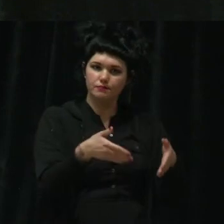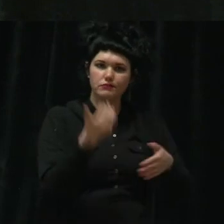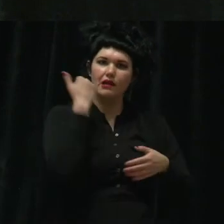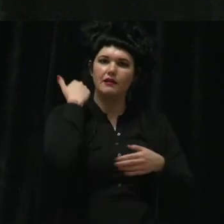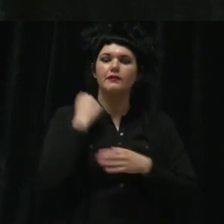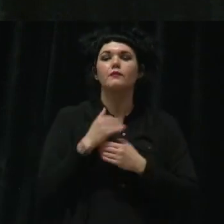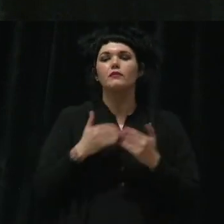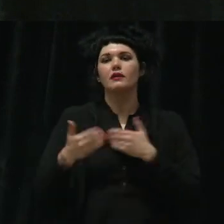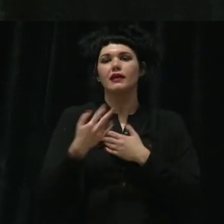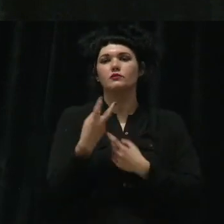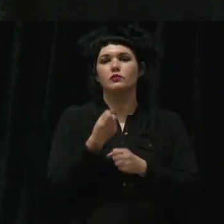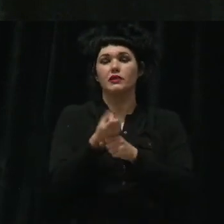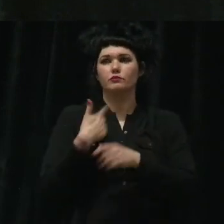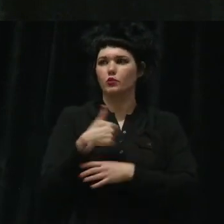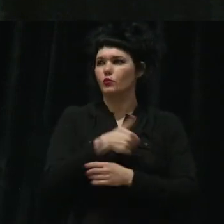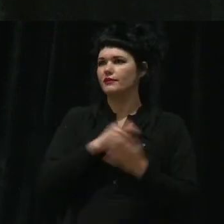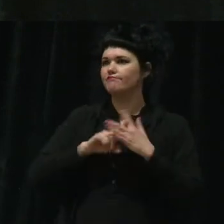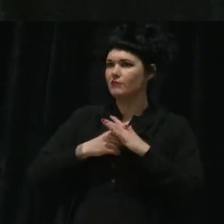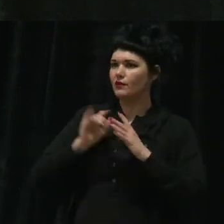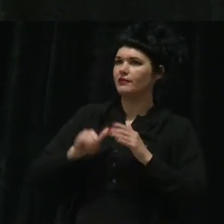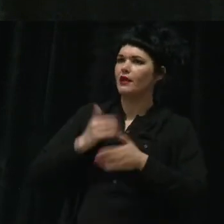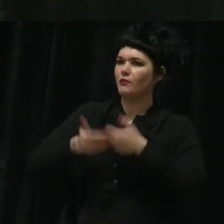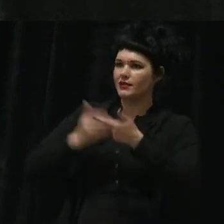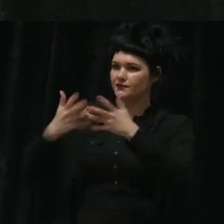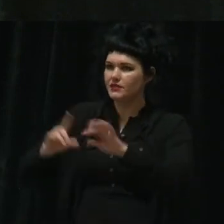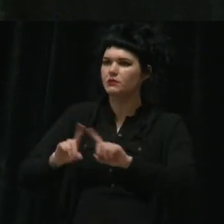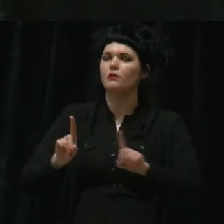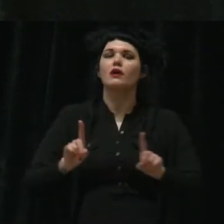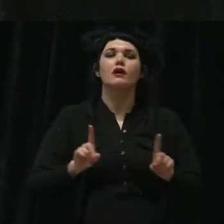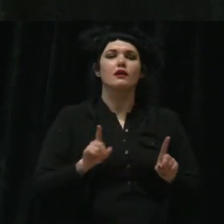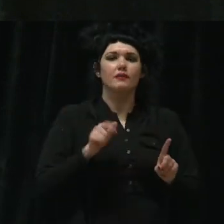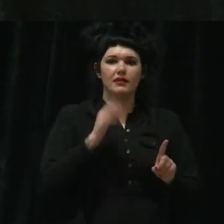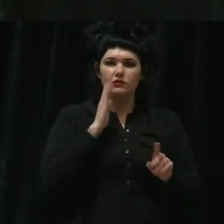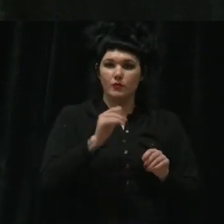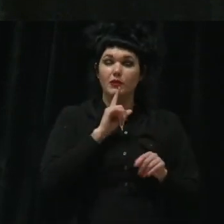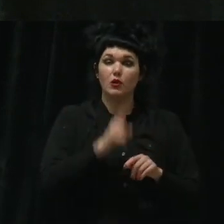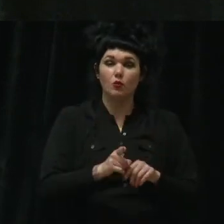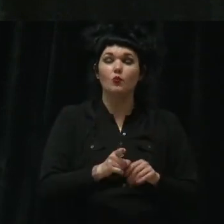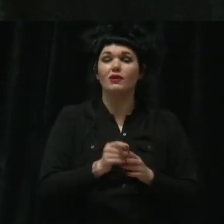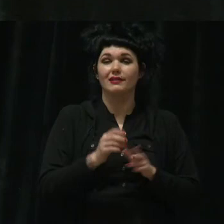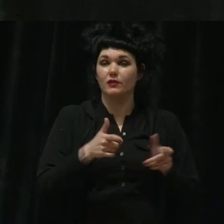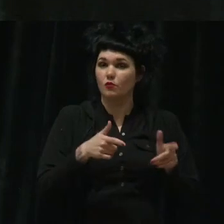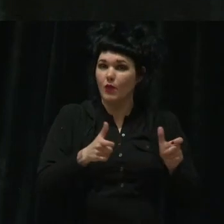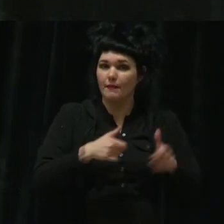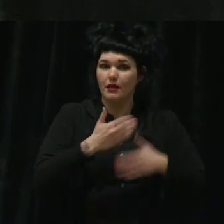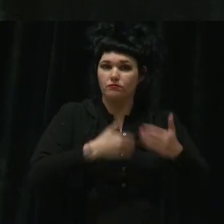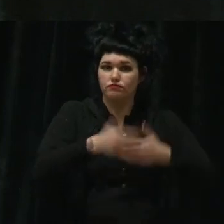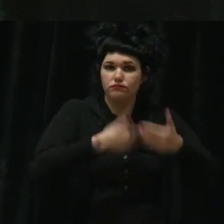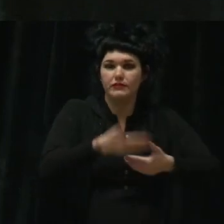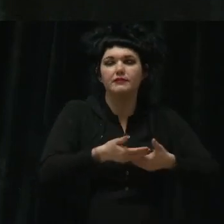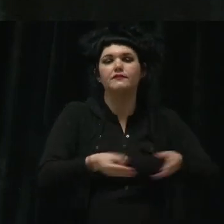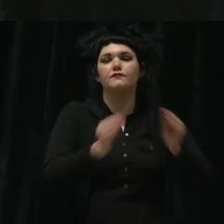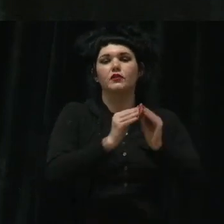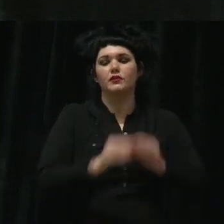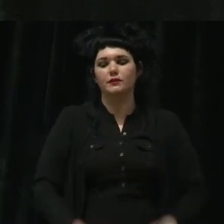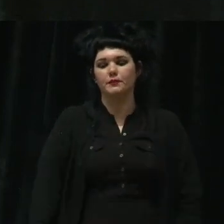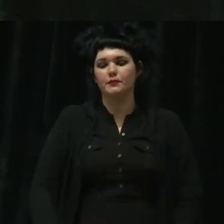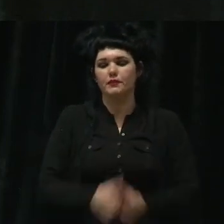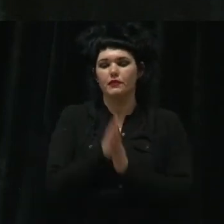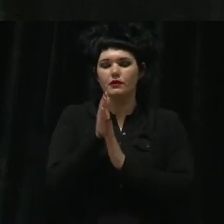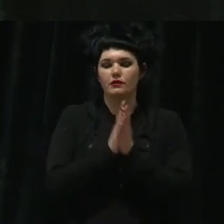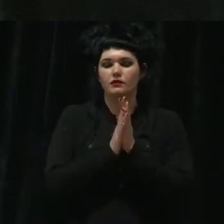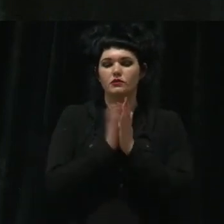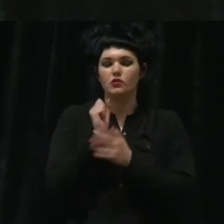next 2 years, and I should say we've already begun that process, but this will be ramping up even further. So